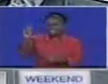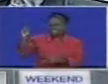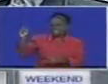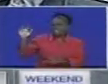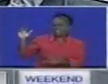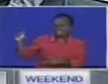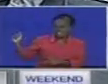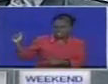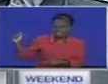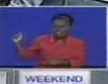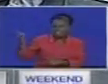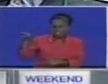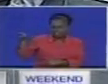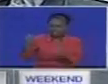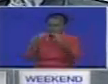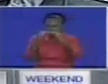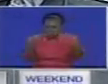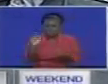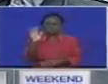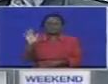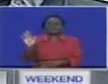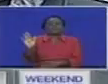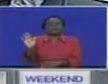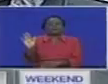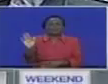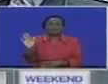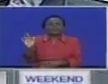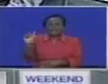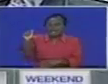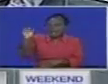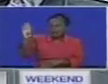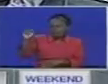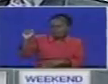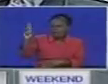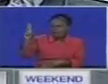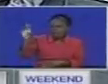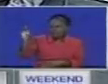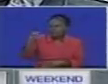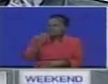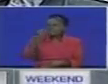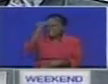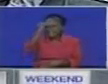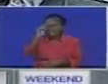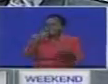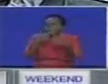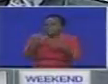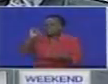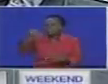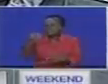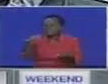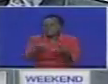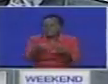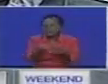be your rivals. Yes. Is Ababu Namwamba a mole of Jubilee in ODM? Not that I